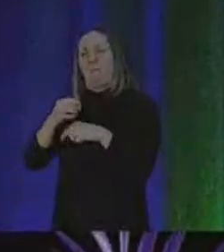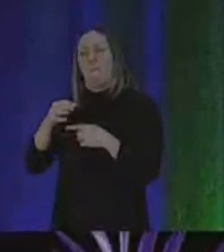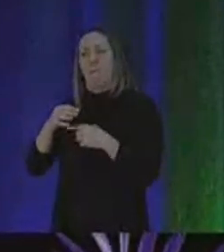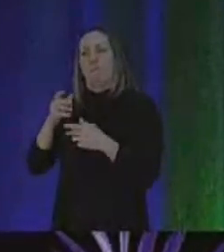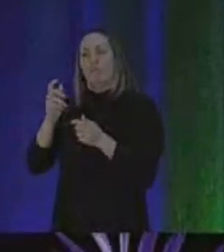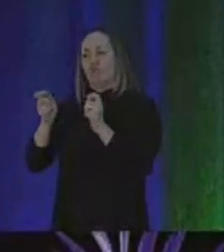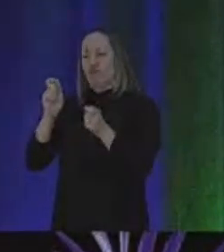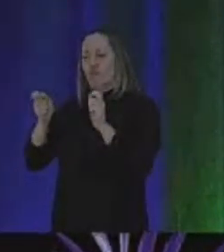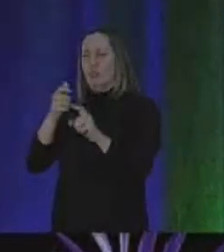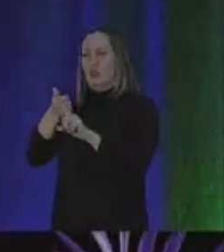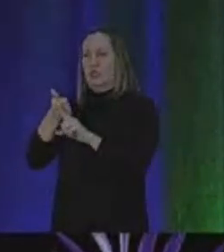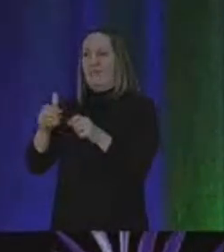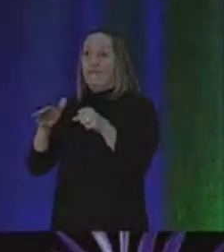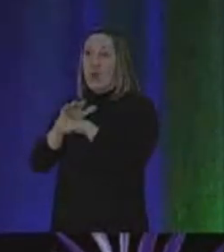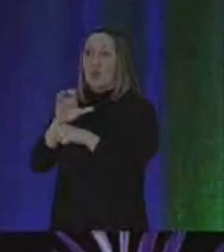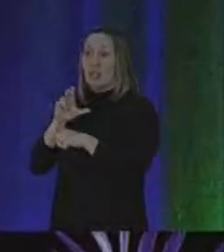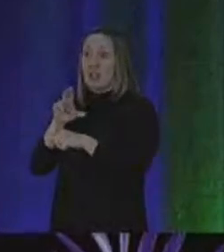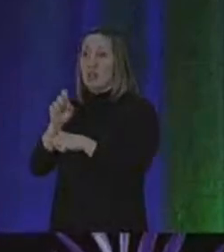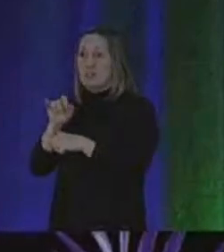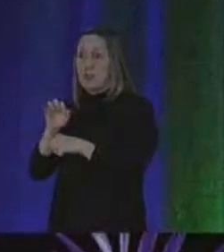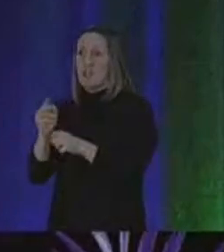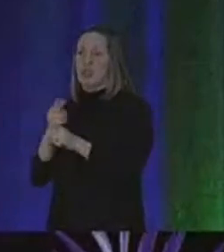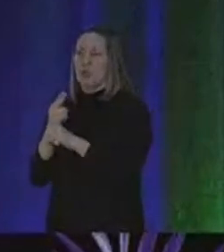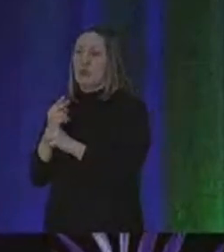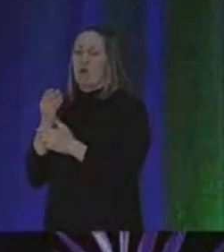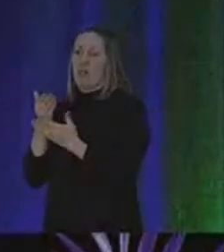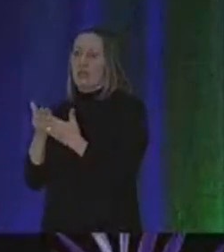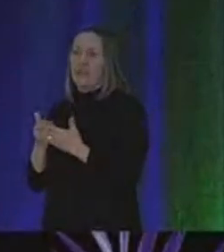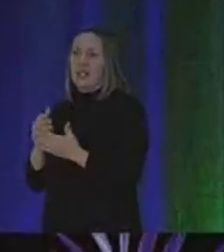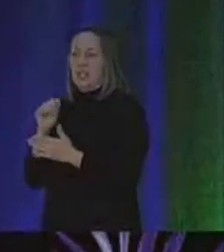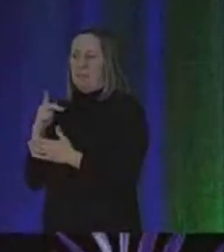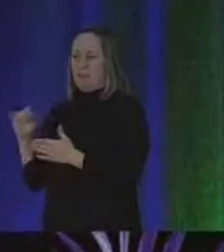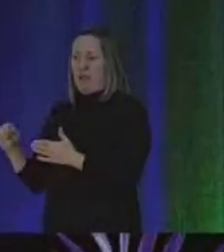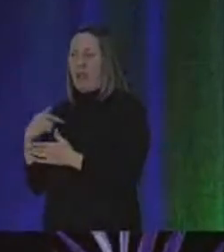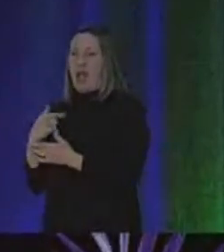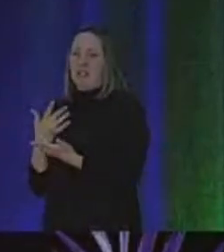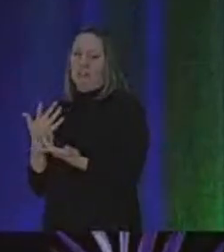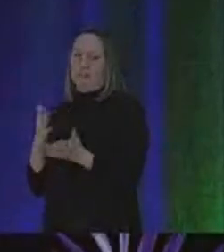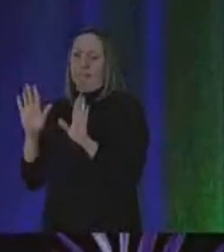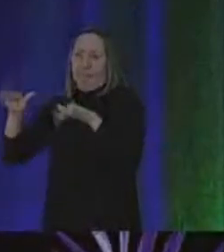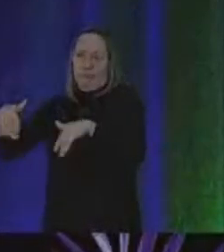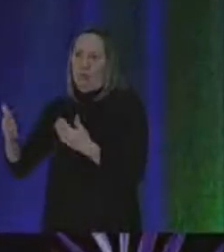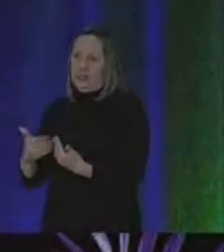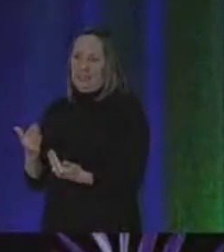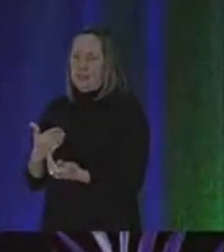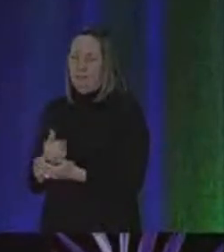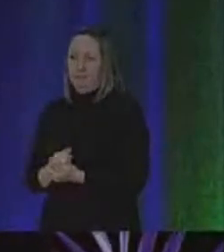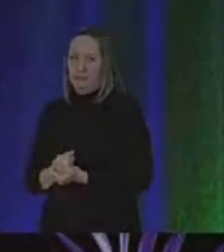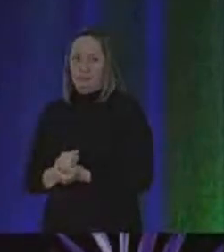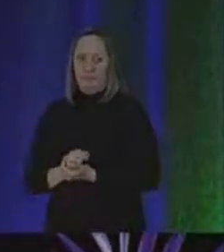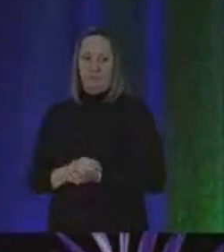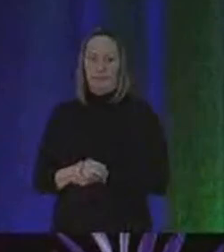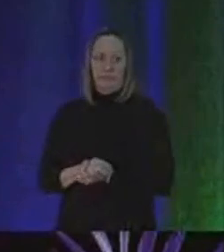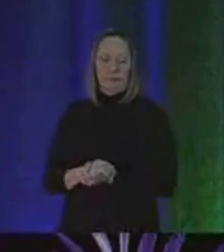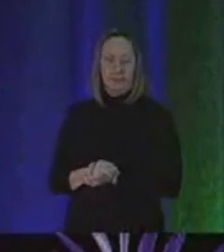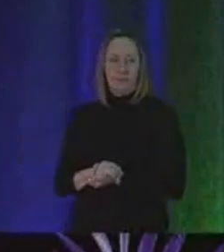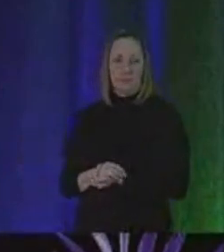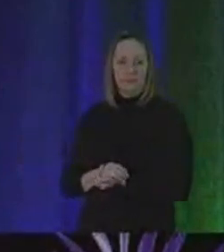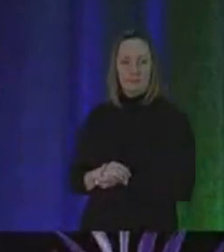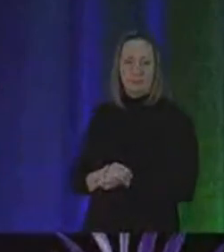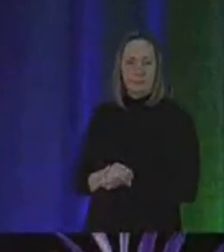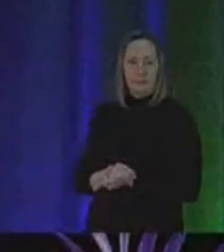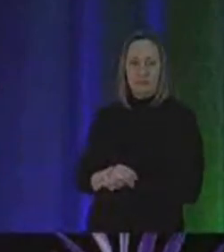fully custom and just use our authentication APIs. I just went with what is the easiest. Within here, where's my